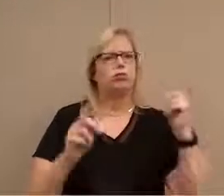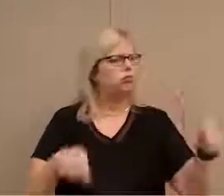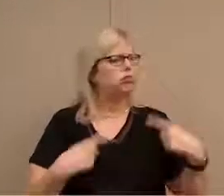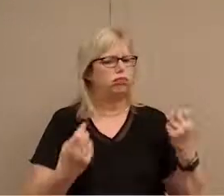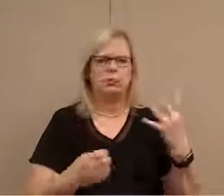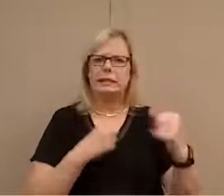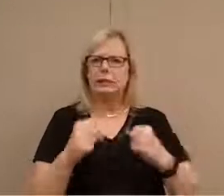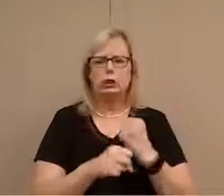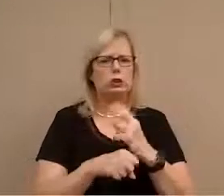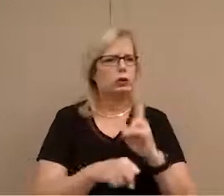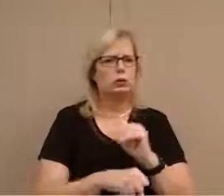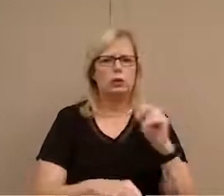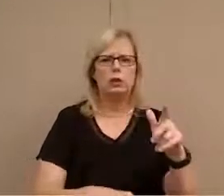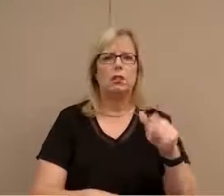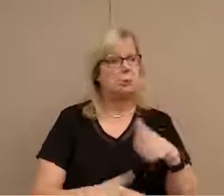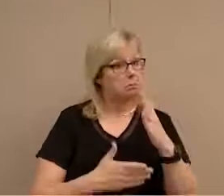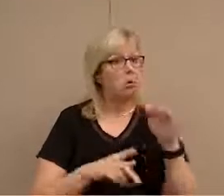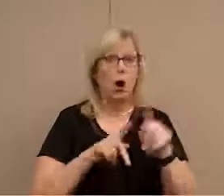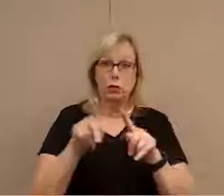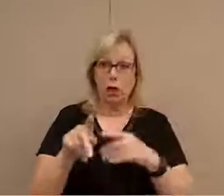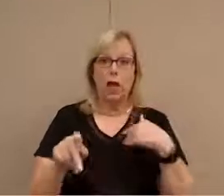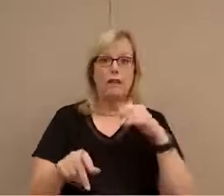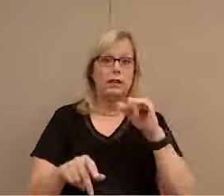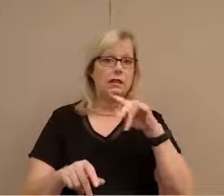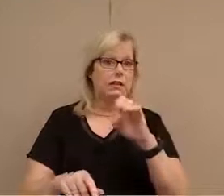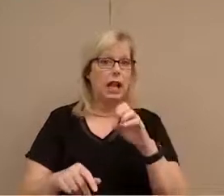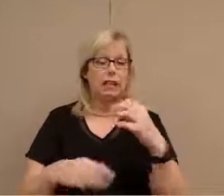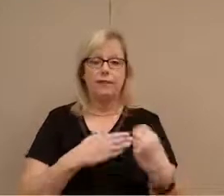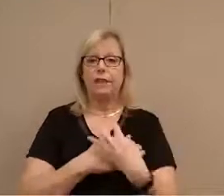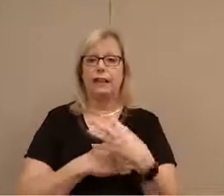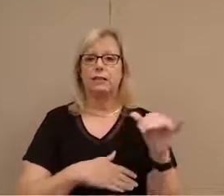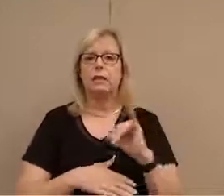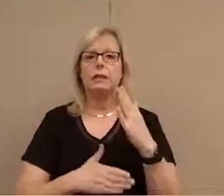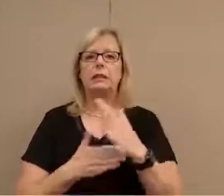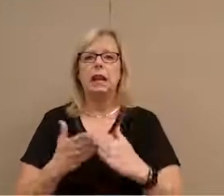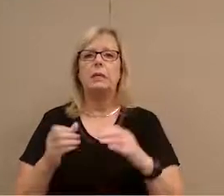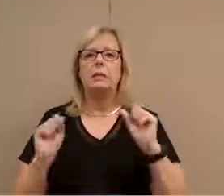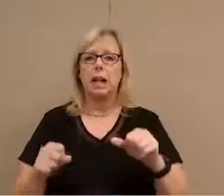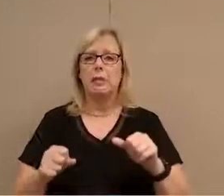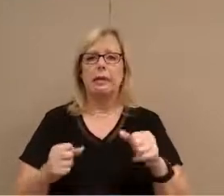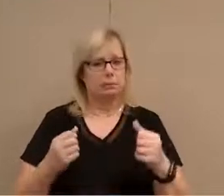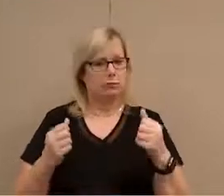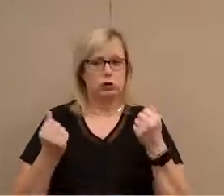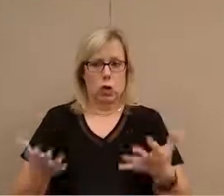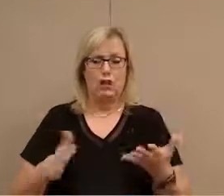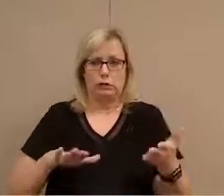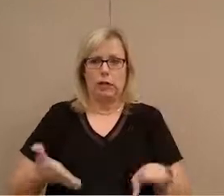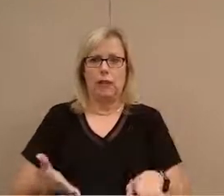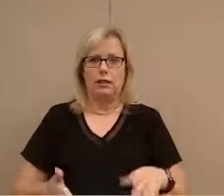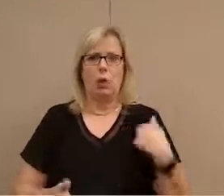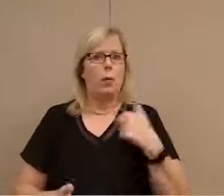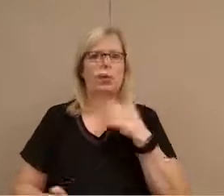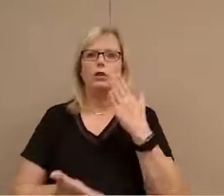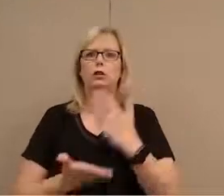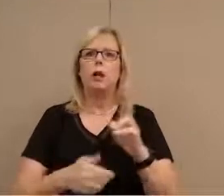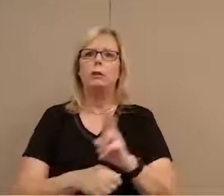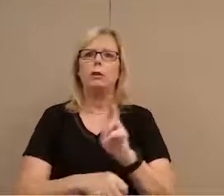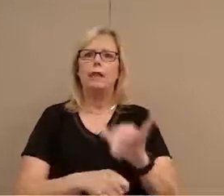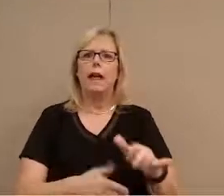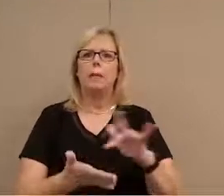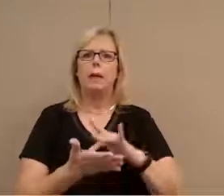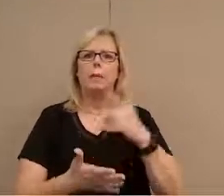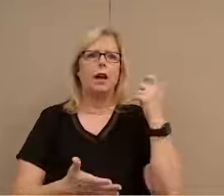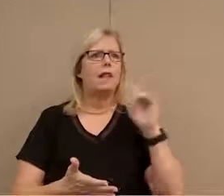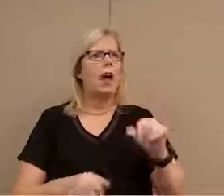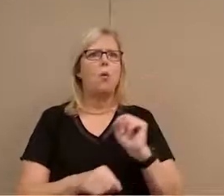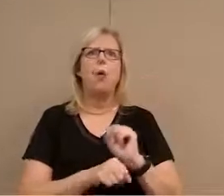years. There are side effects with those high blood pressure medications. Some of them can be very fatal, but we don't stop using them because they